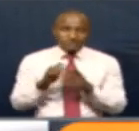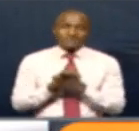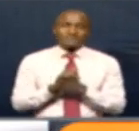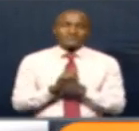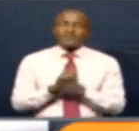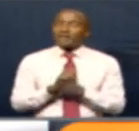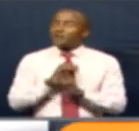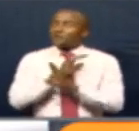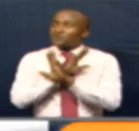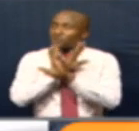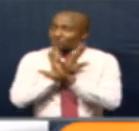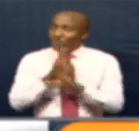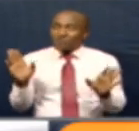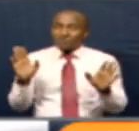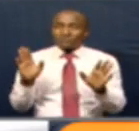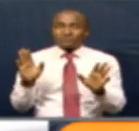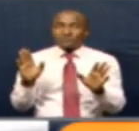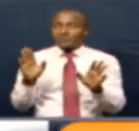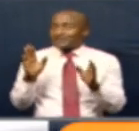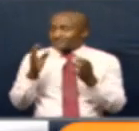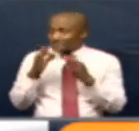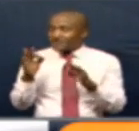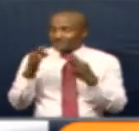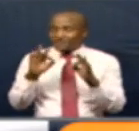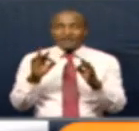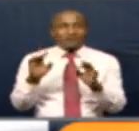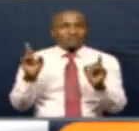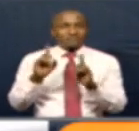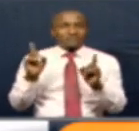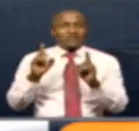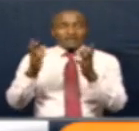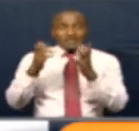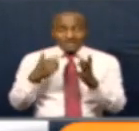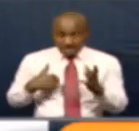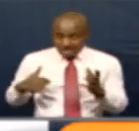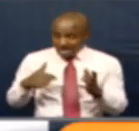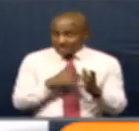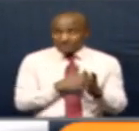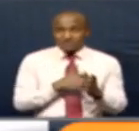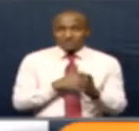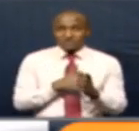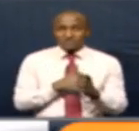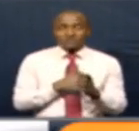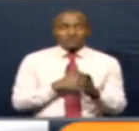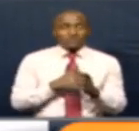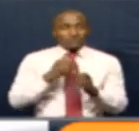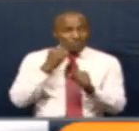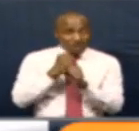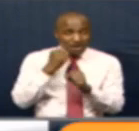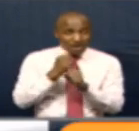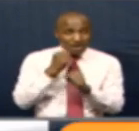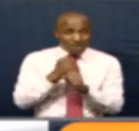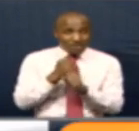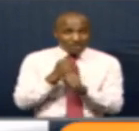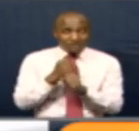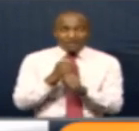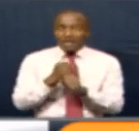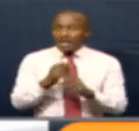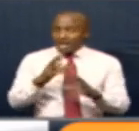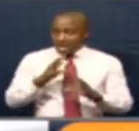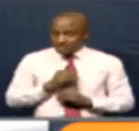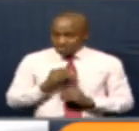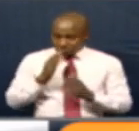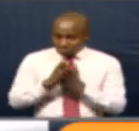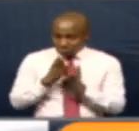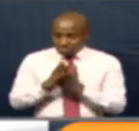is no silver bullet. This just requires us to button down, accept the reality